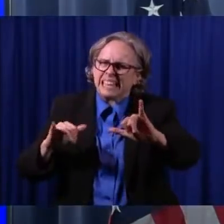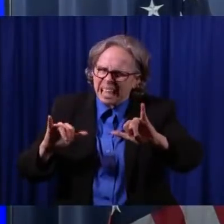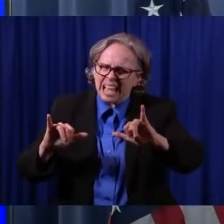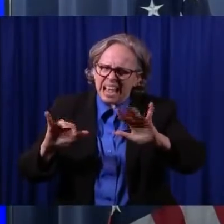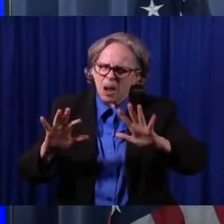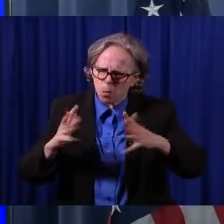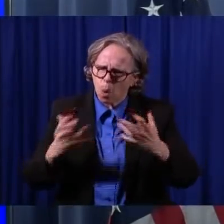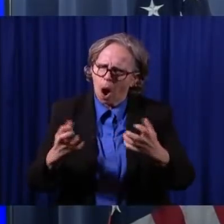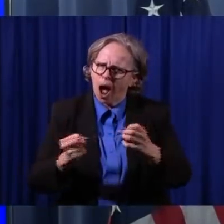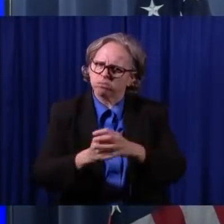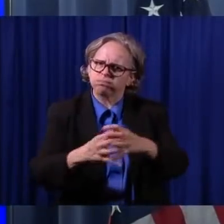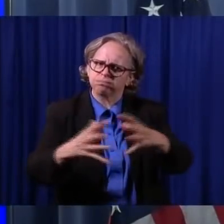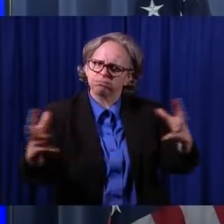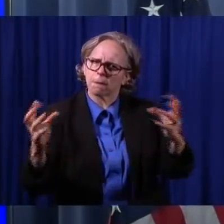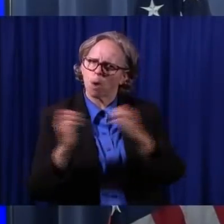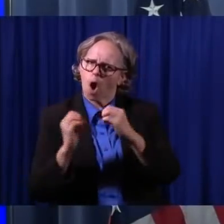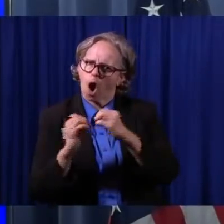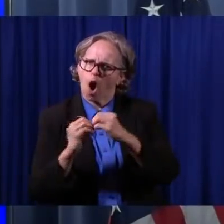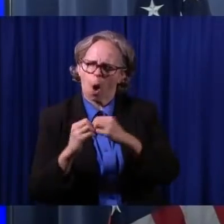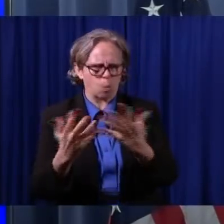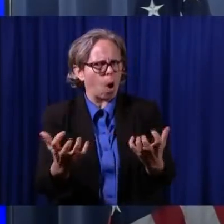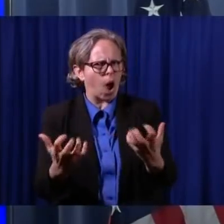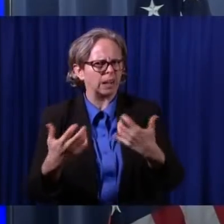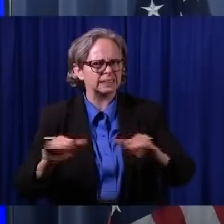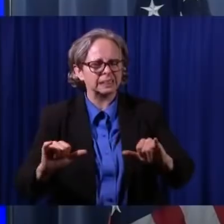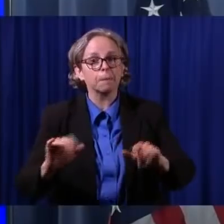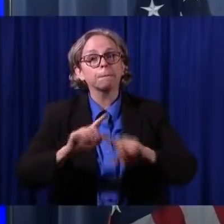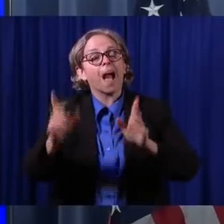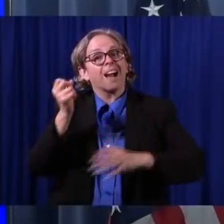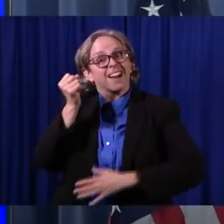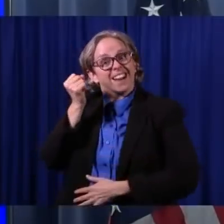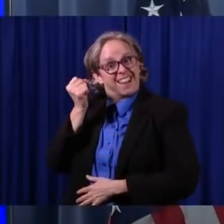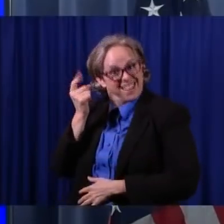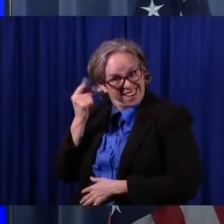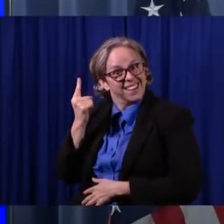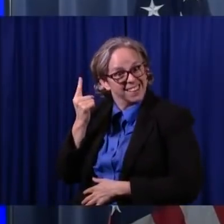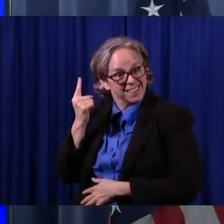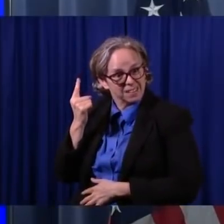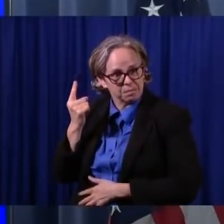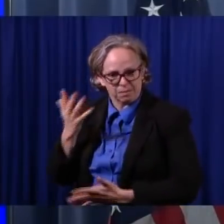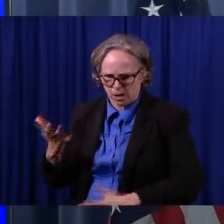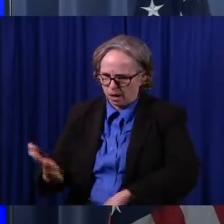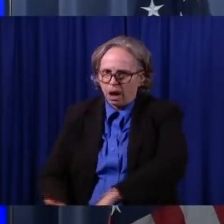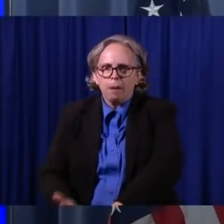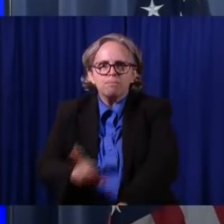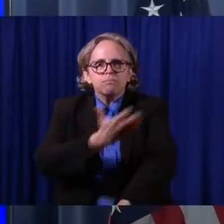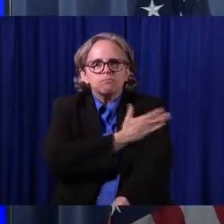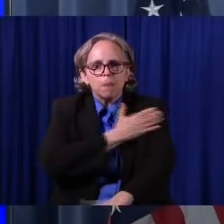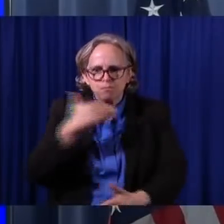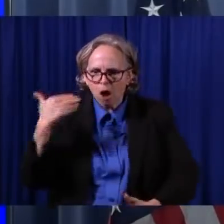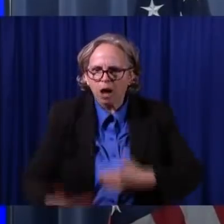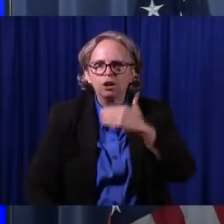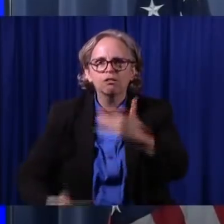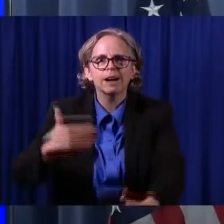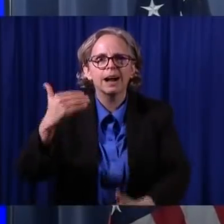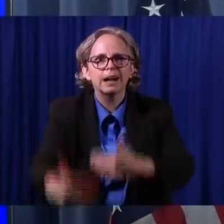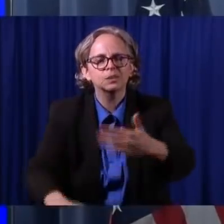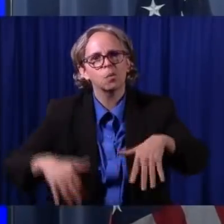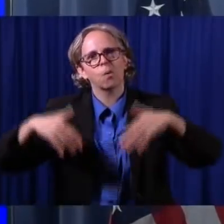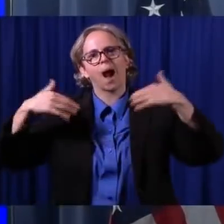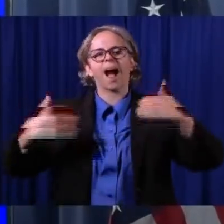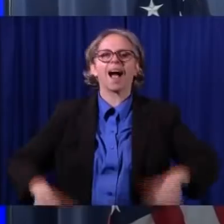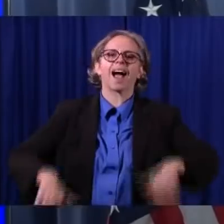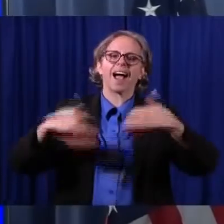our capacity. But we are making progress. And so we want everyone to look at